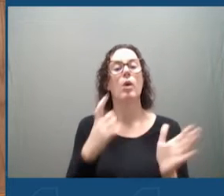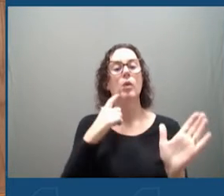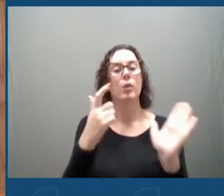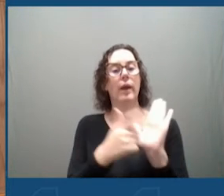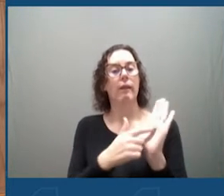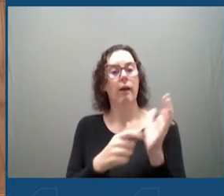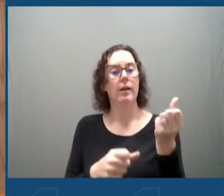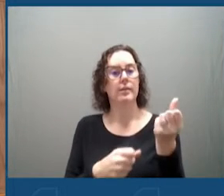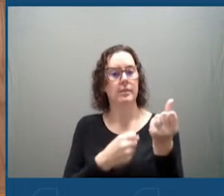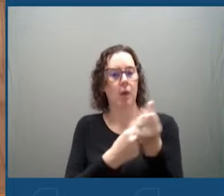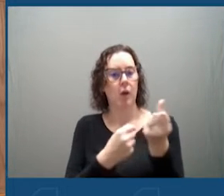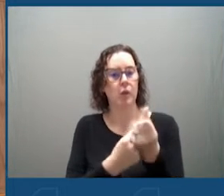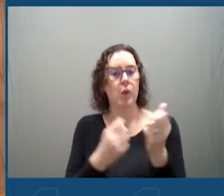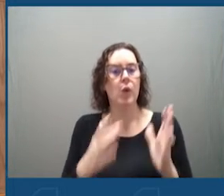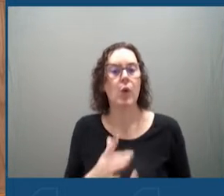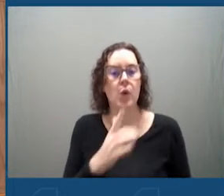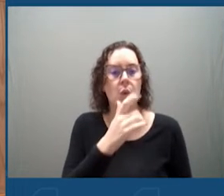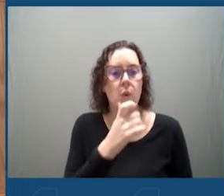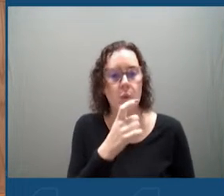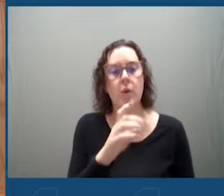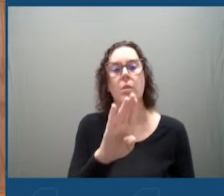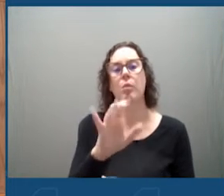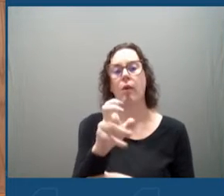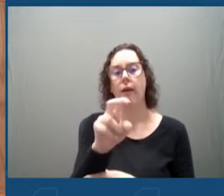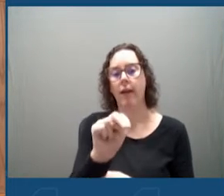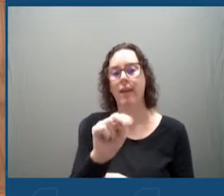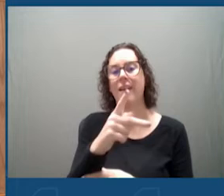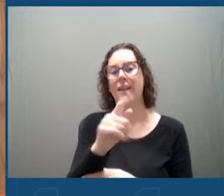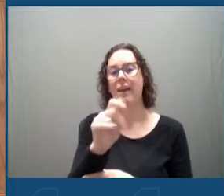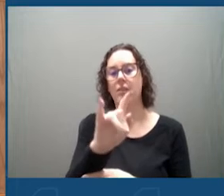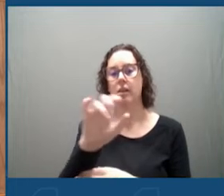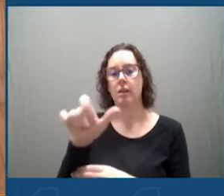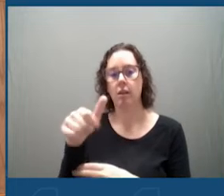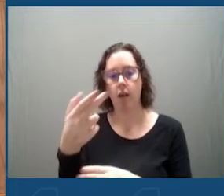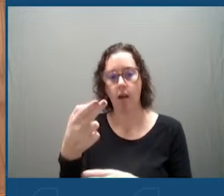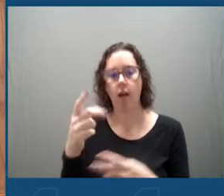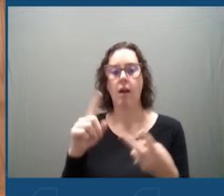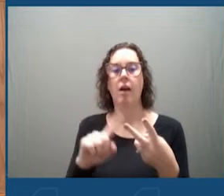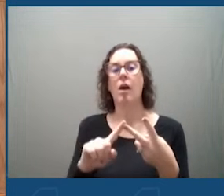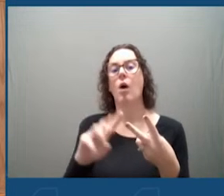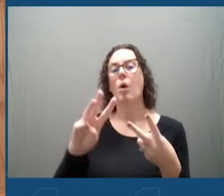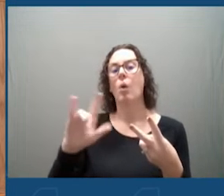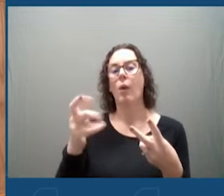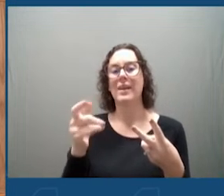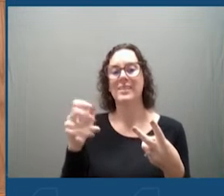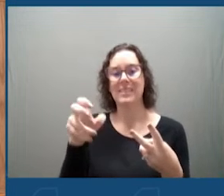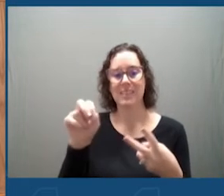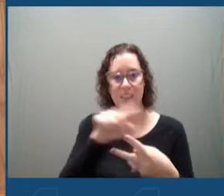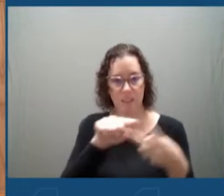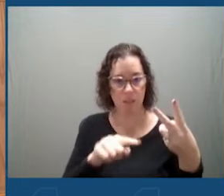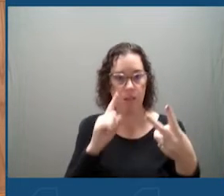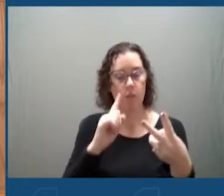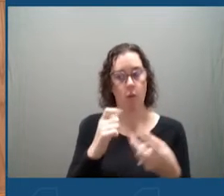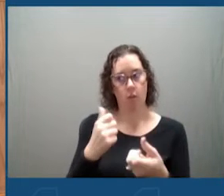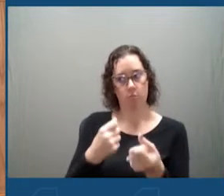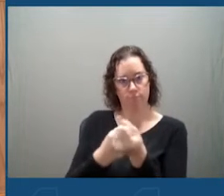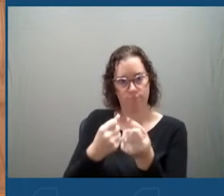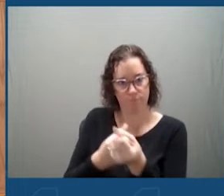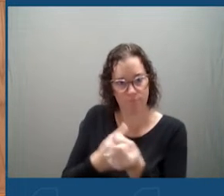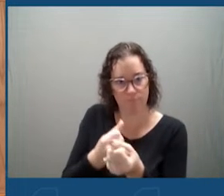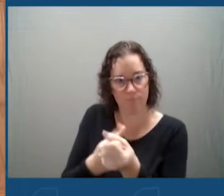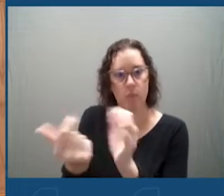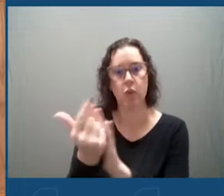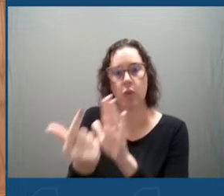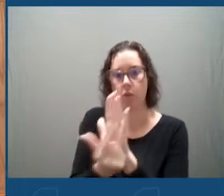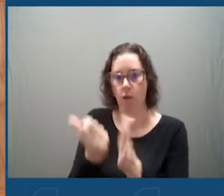and my colleagues, Senator Brian Kavanaugh and Assemblywoman Helene Weinstein, for carrying this legislation and helping to